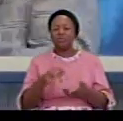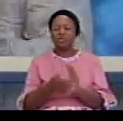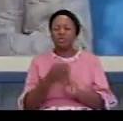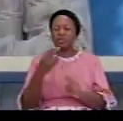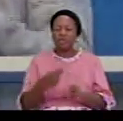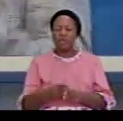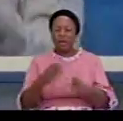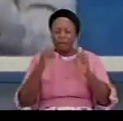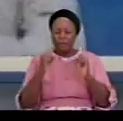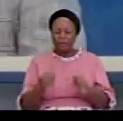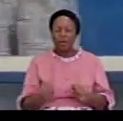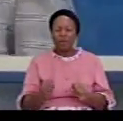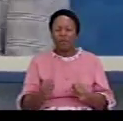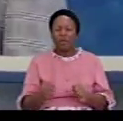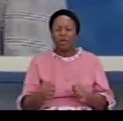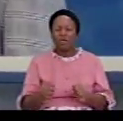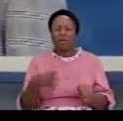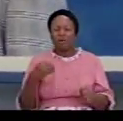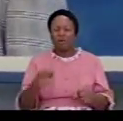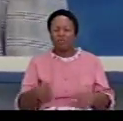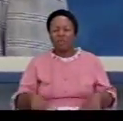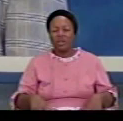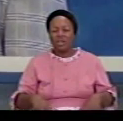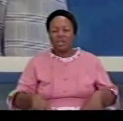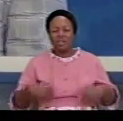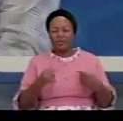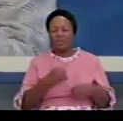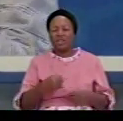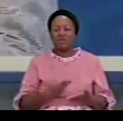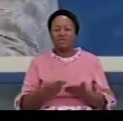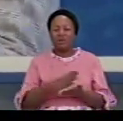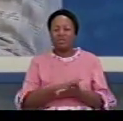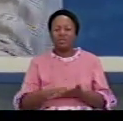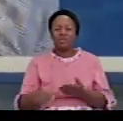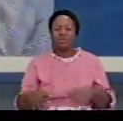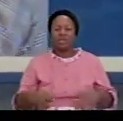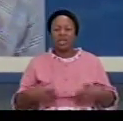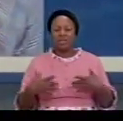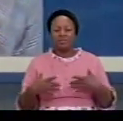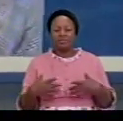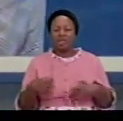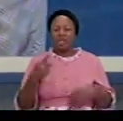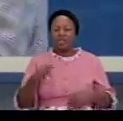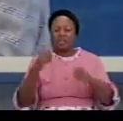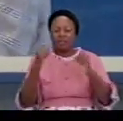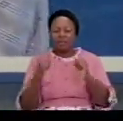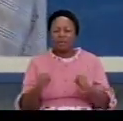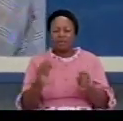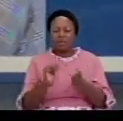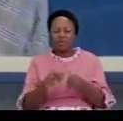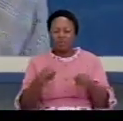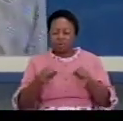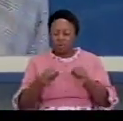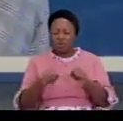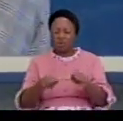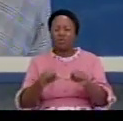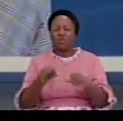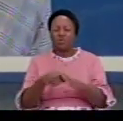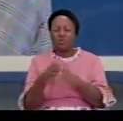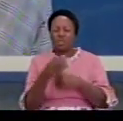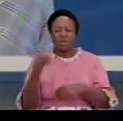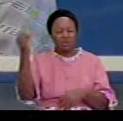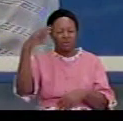power for living a righteous life, the power to continue in the grace